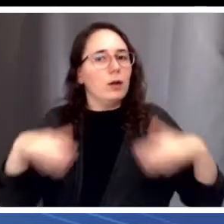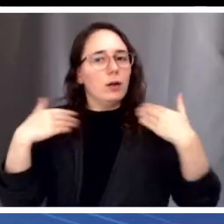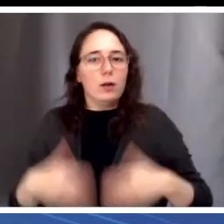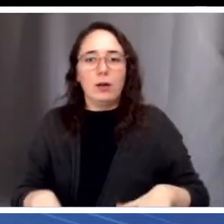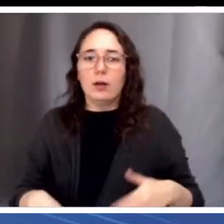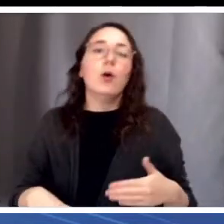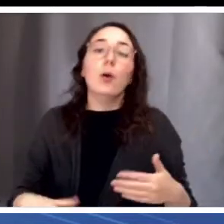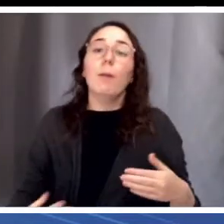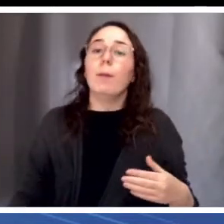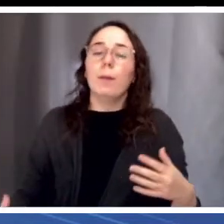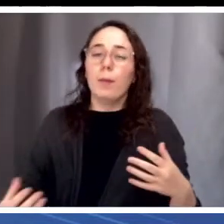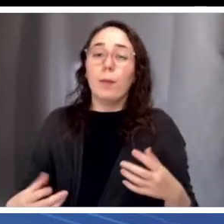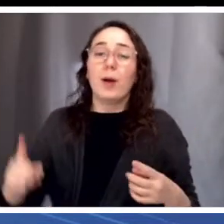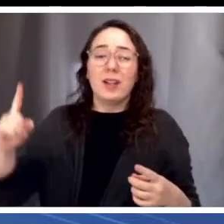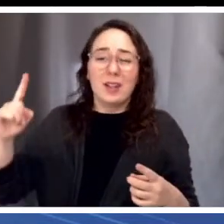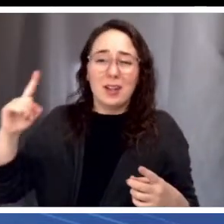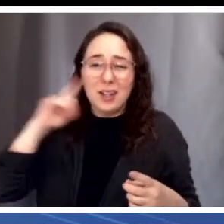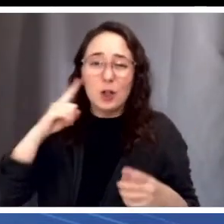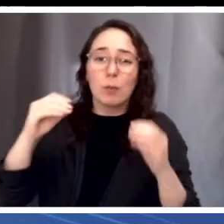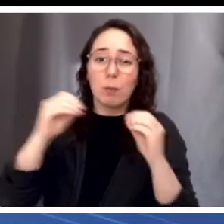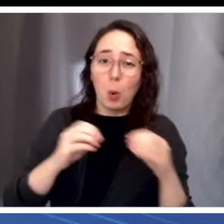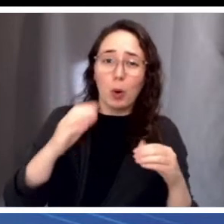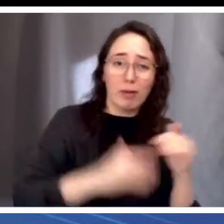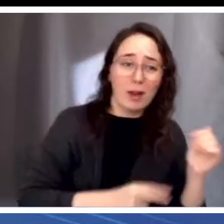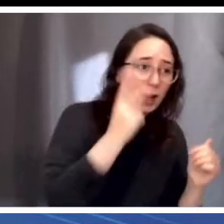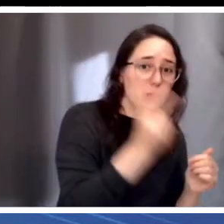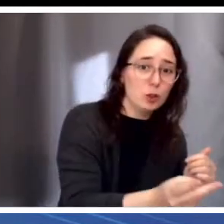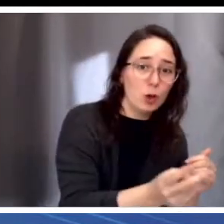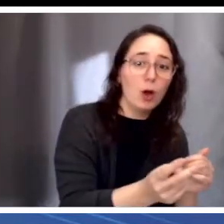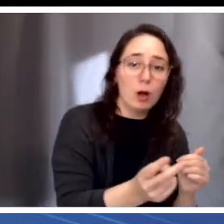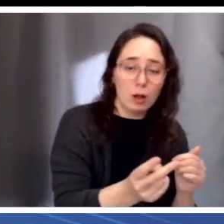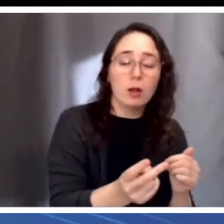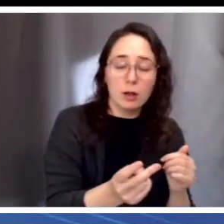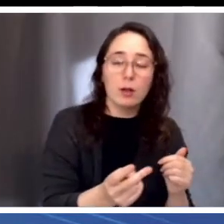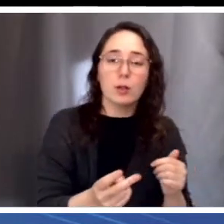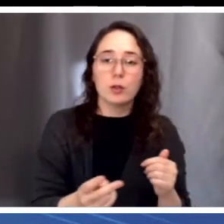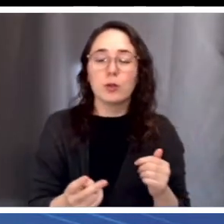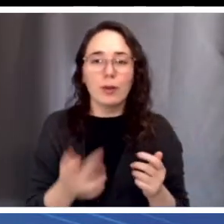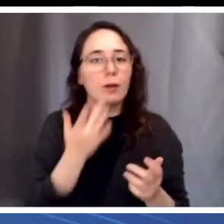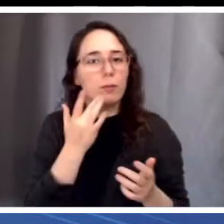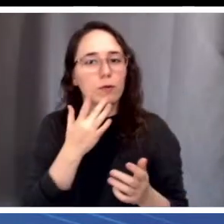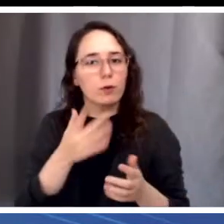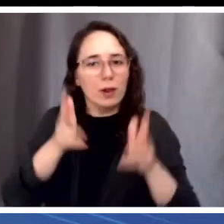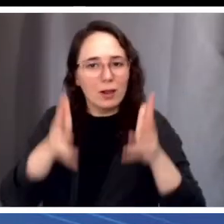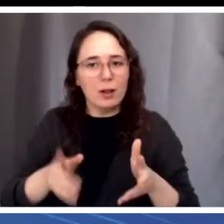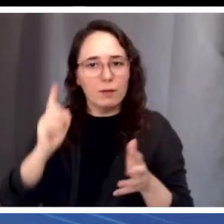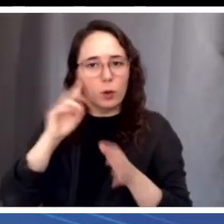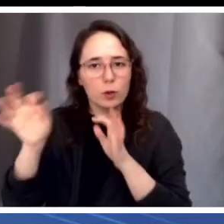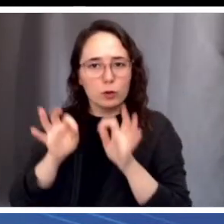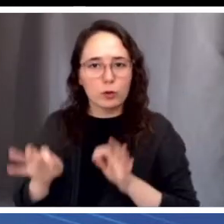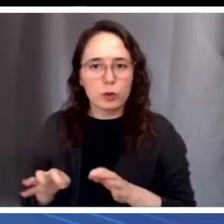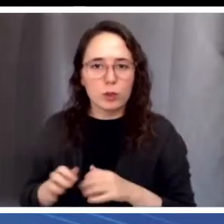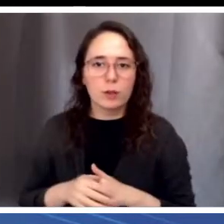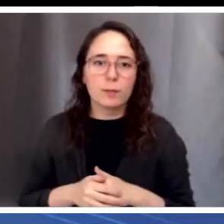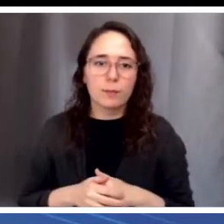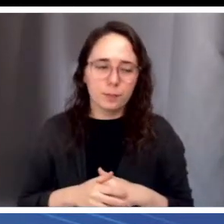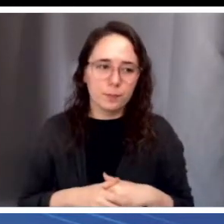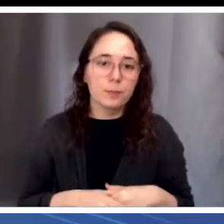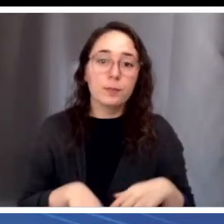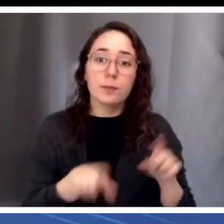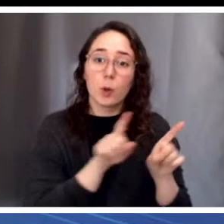experience. So for some, we ask, we also have to address another subject matter here, which is also very important. I have to be respectful of this community.